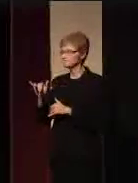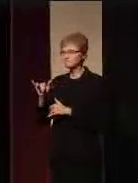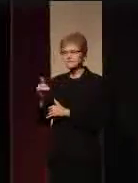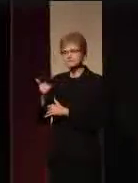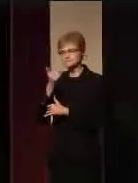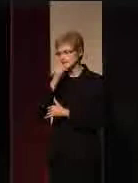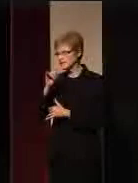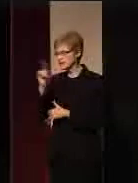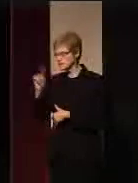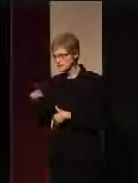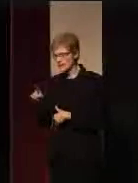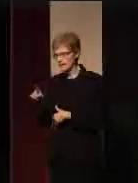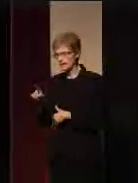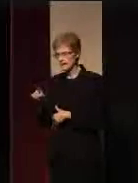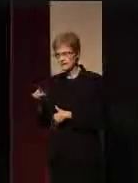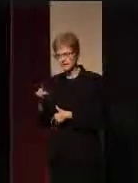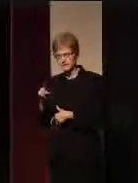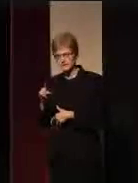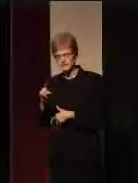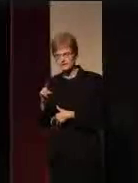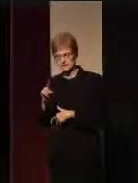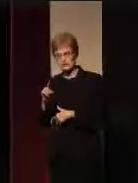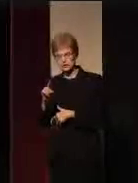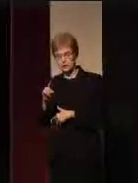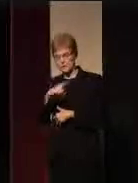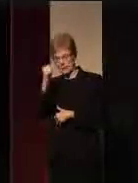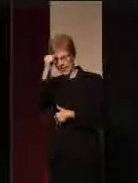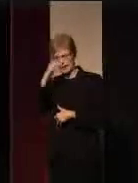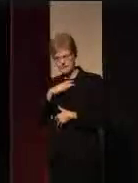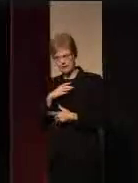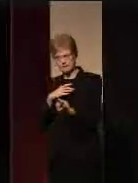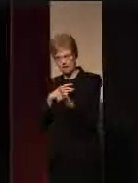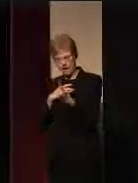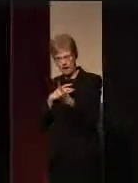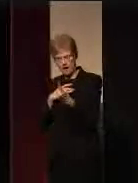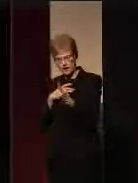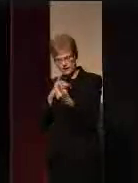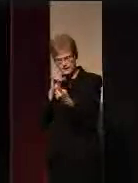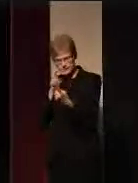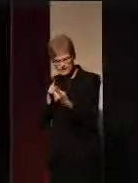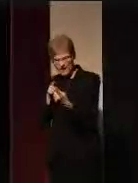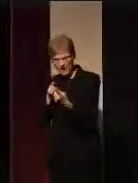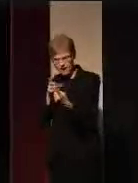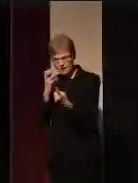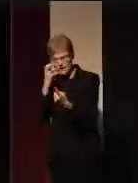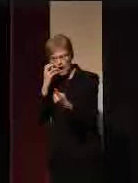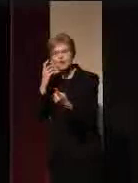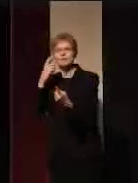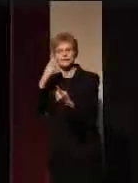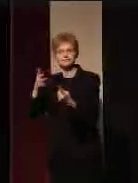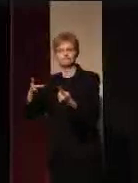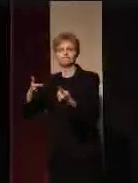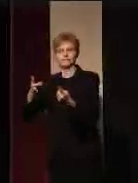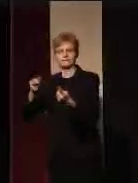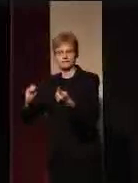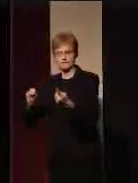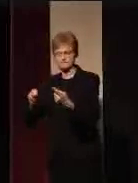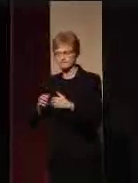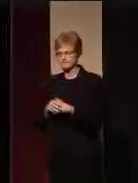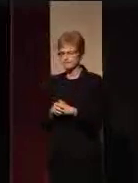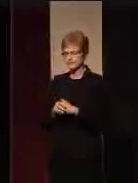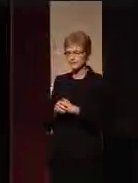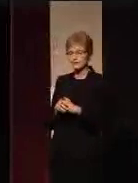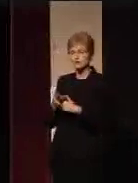magically seeing a weapon in the hands of an unarmed black male. Social psychologists at the University of Colorado